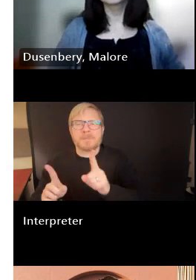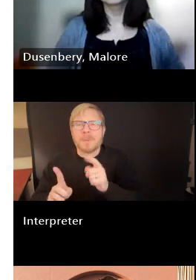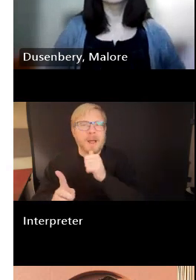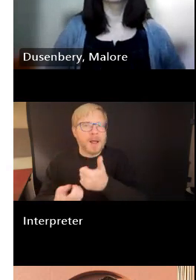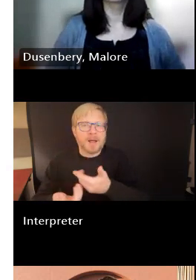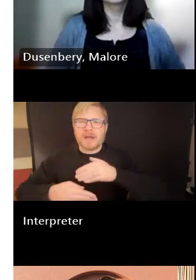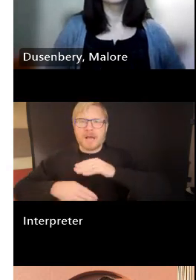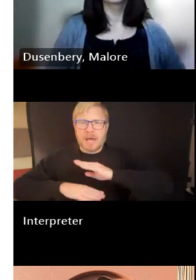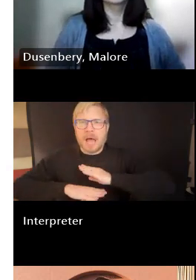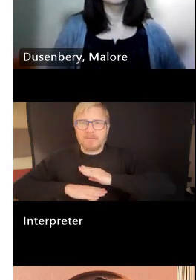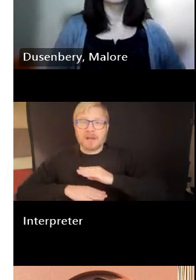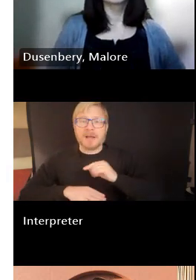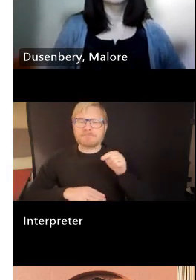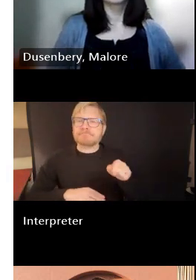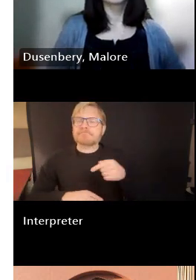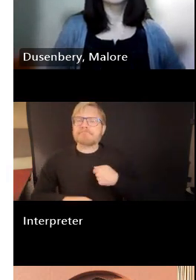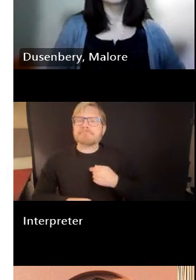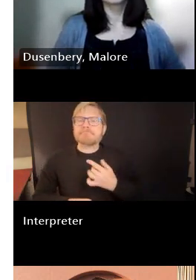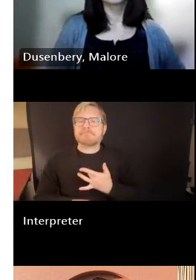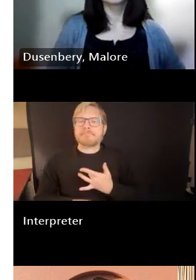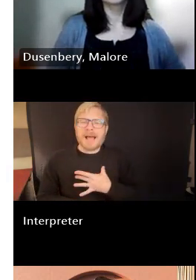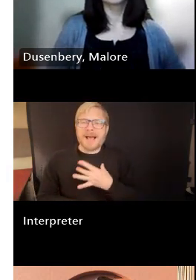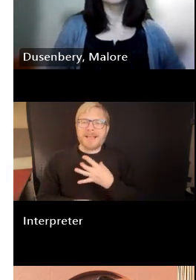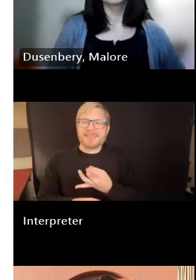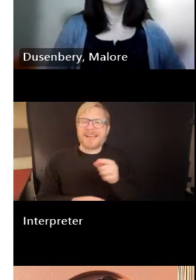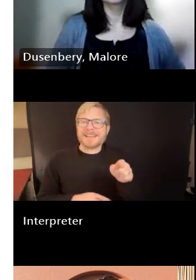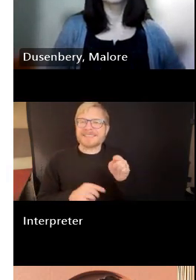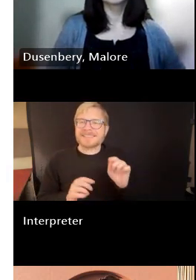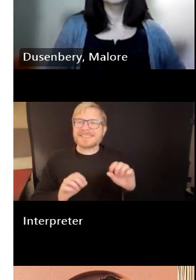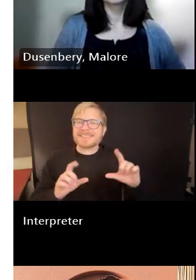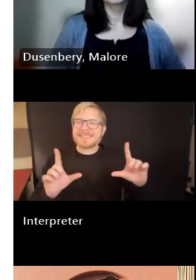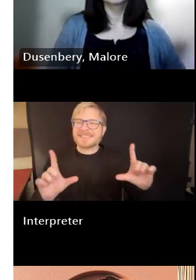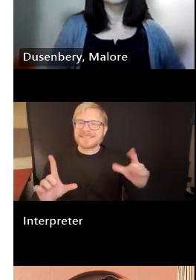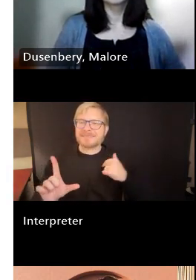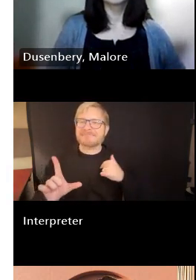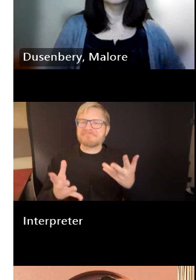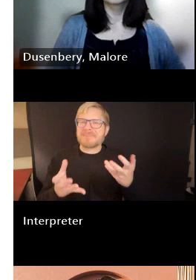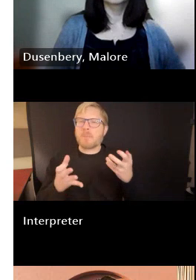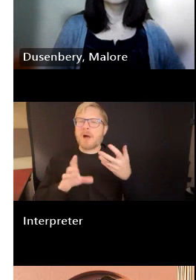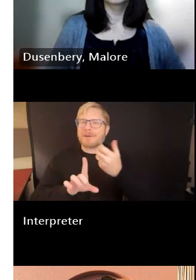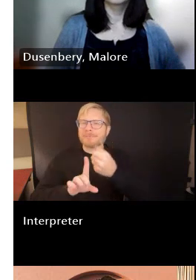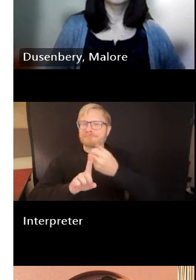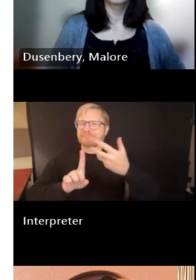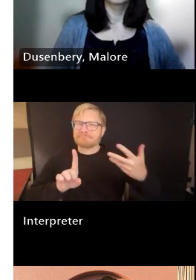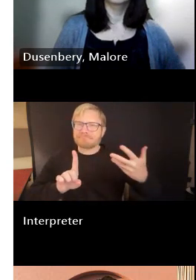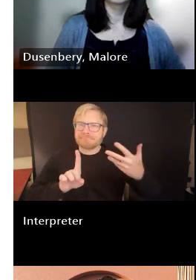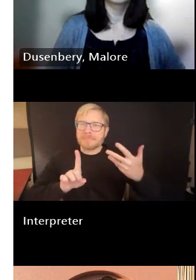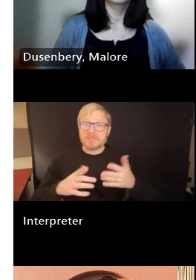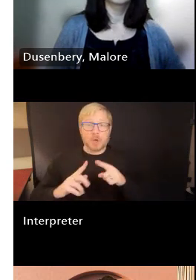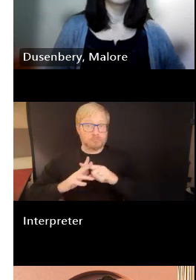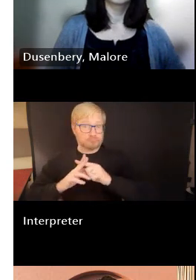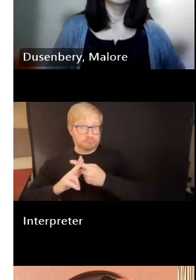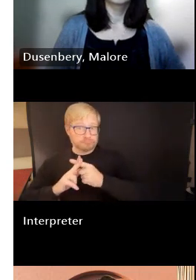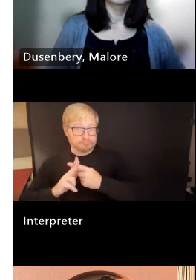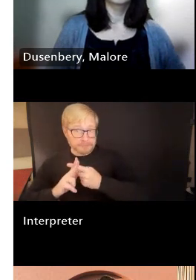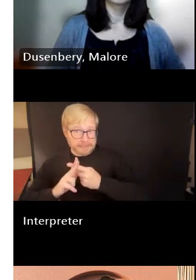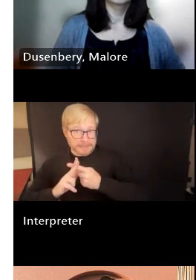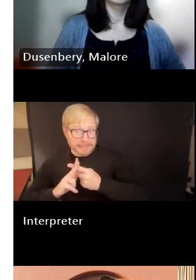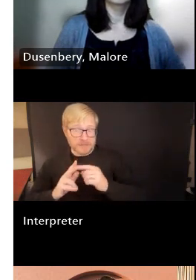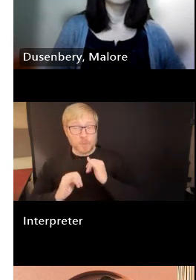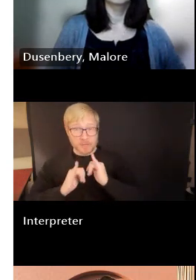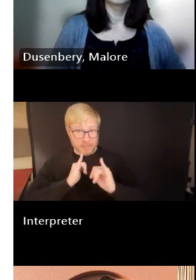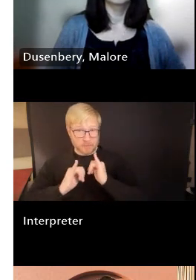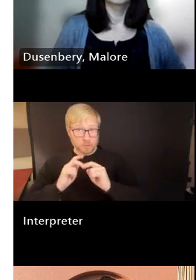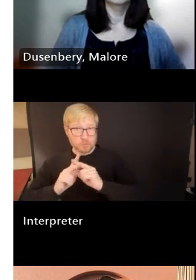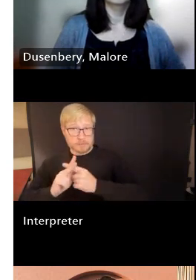pause here. We ask survivors in the beginning and in the end of each interview, did you get justice or feel harms